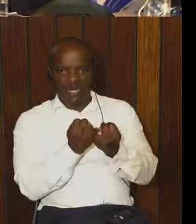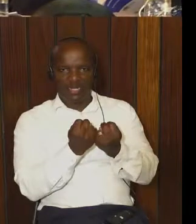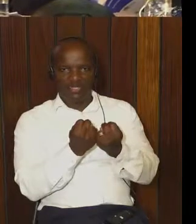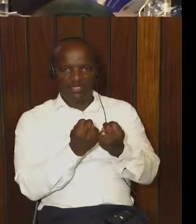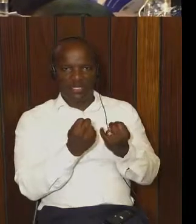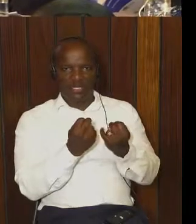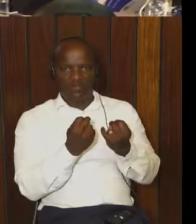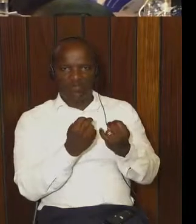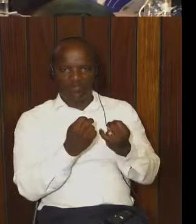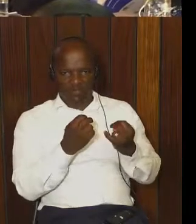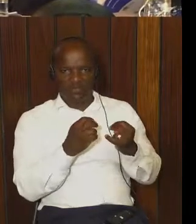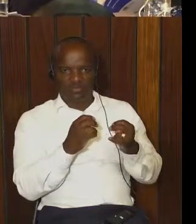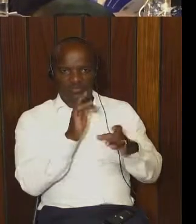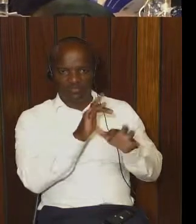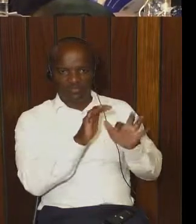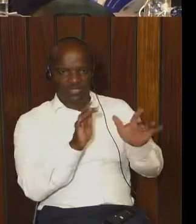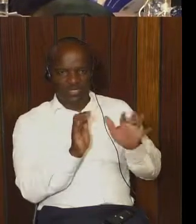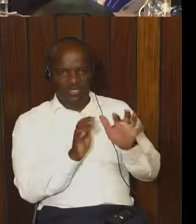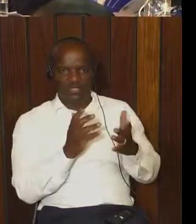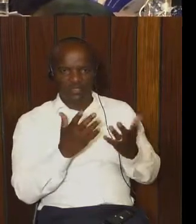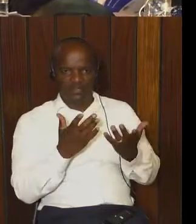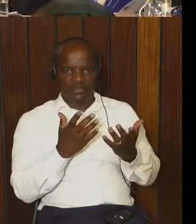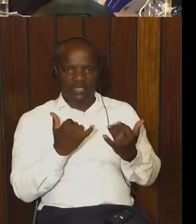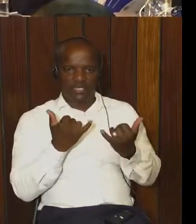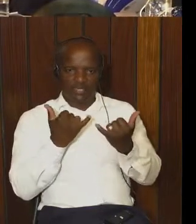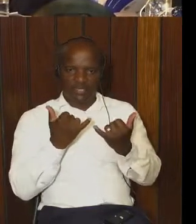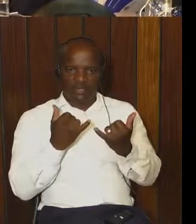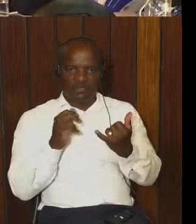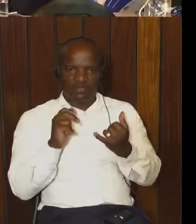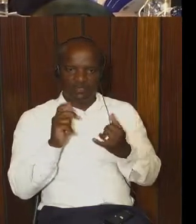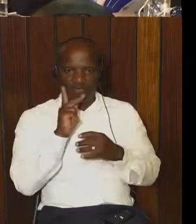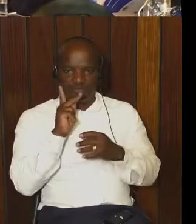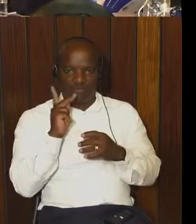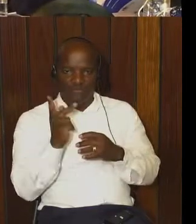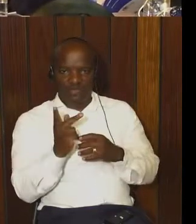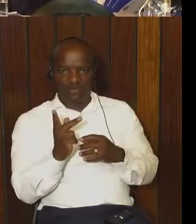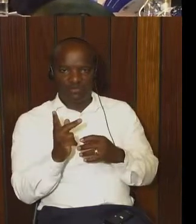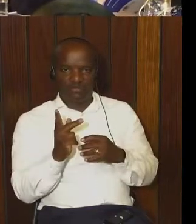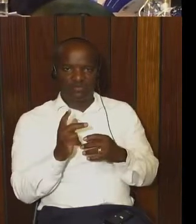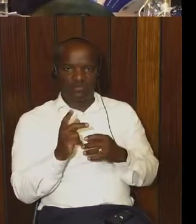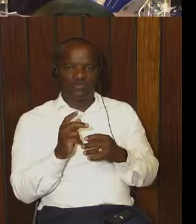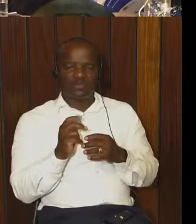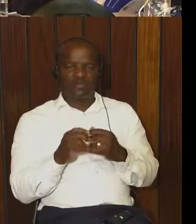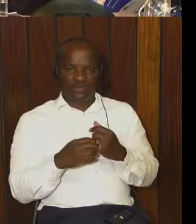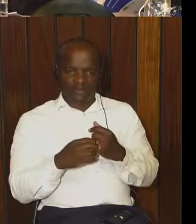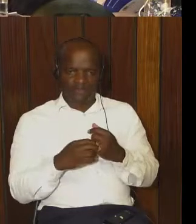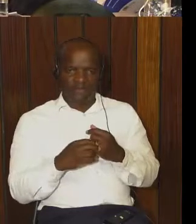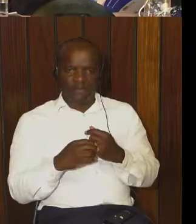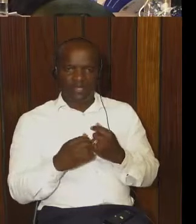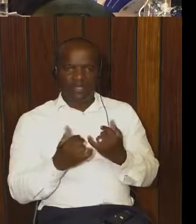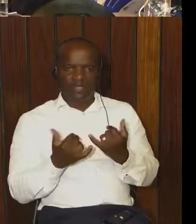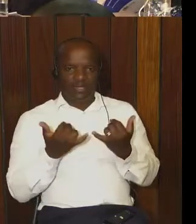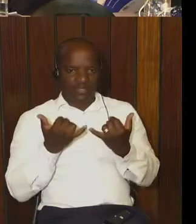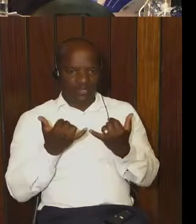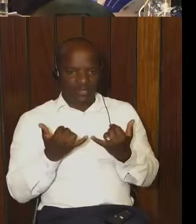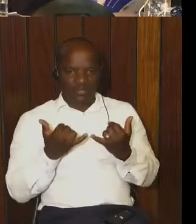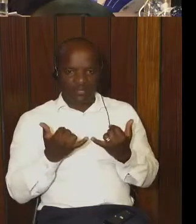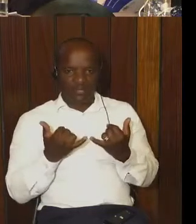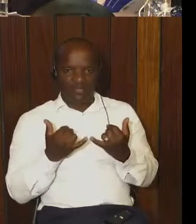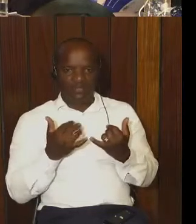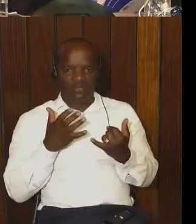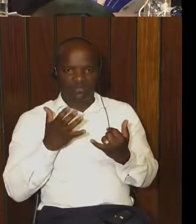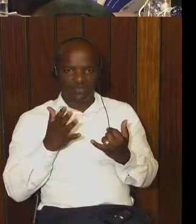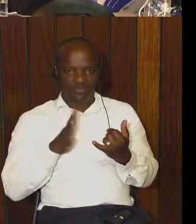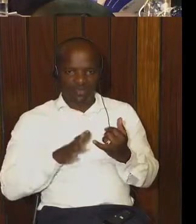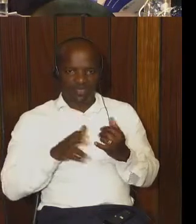discussions regarding the contract because our view is, Chair, if we need to continue on the current basis, we want to review